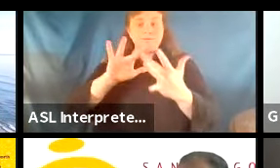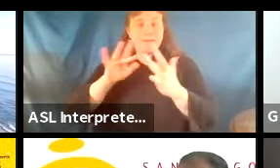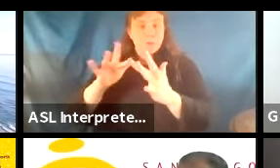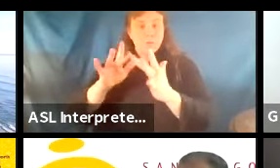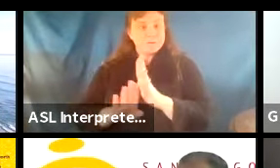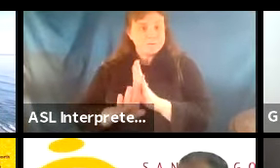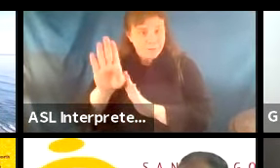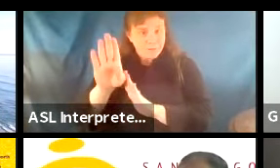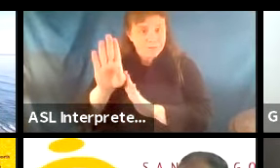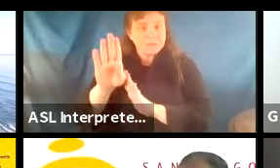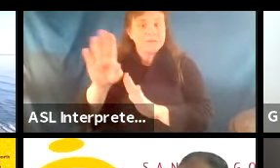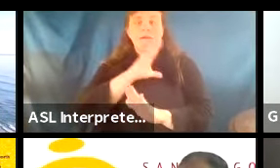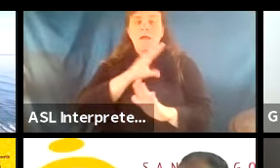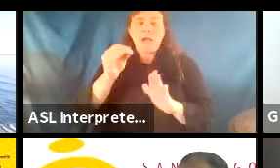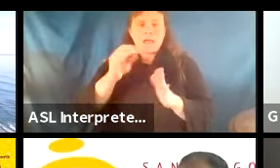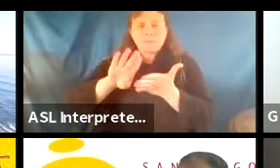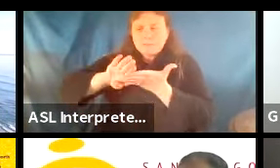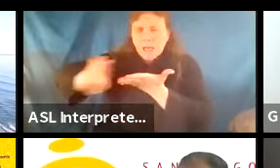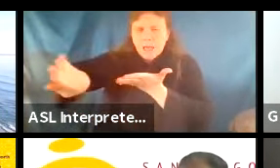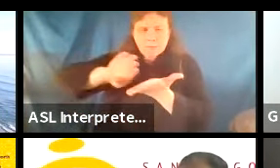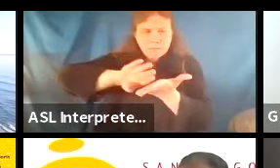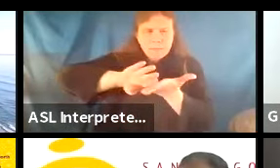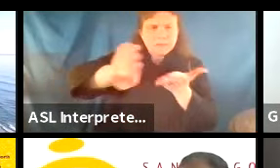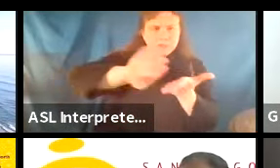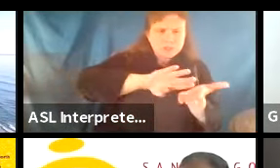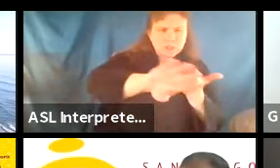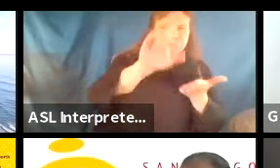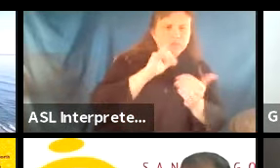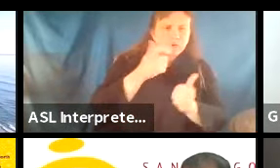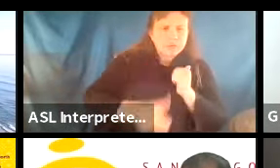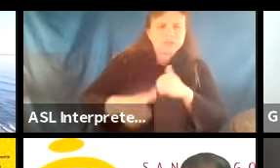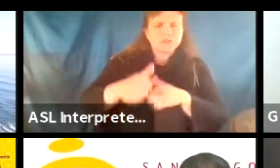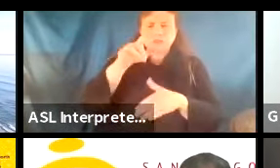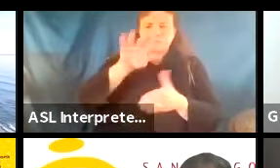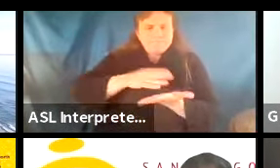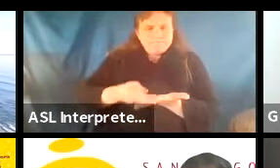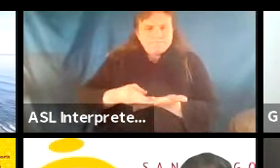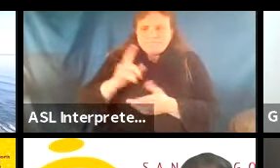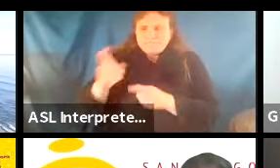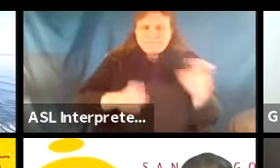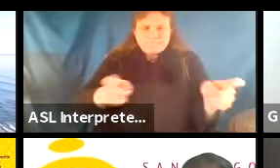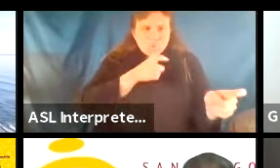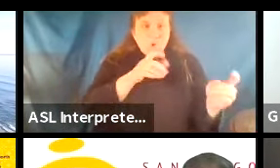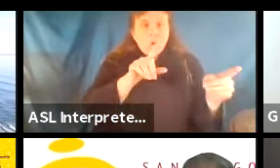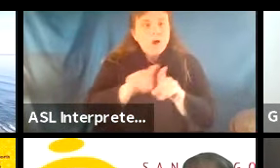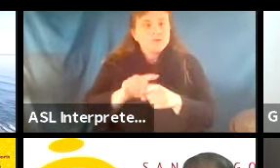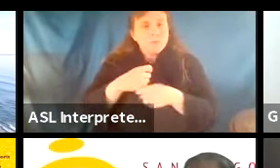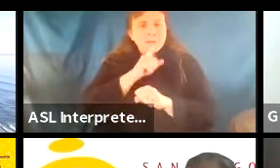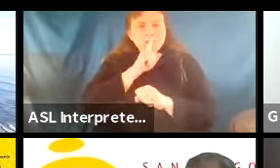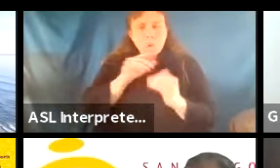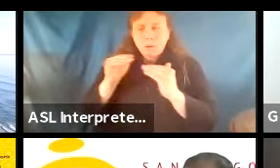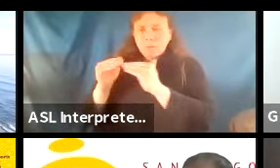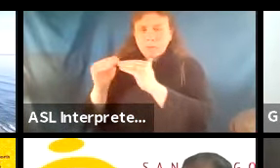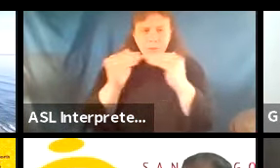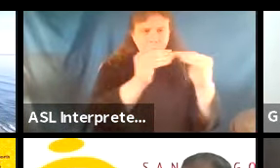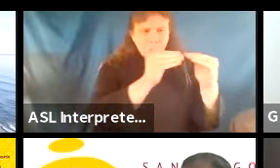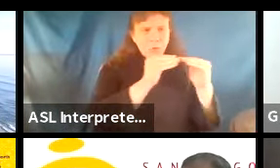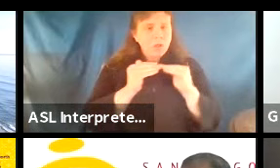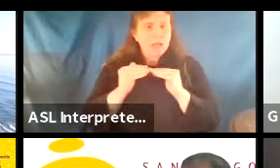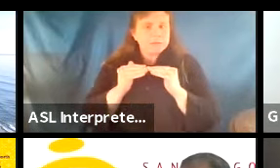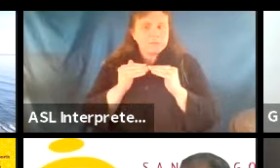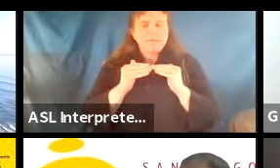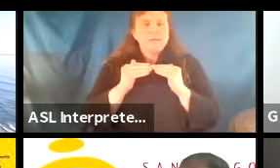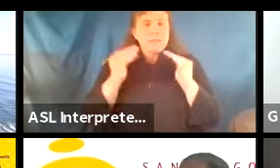and our allocation, but really our next steps around equity and taking that to that next step, and exactly how are we going to get this